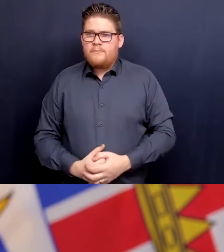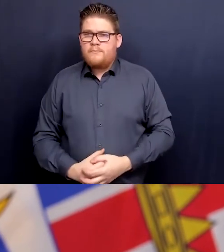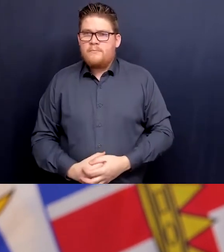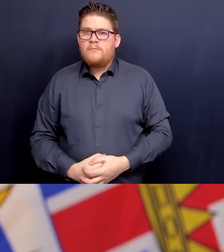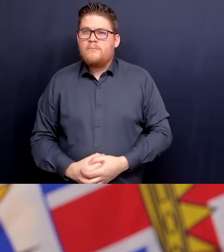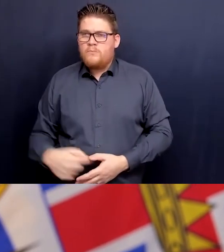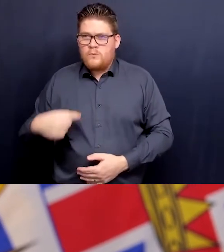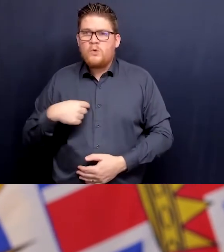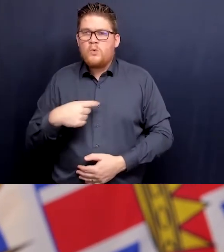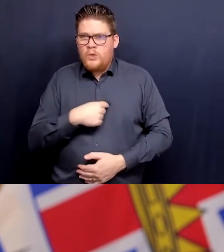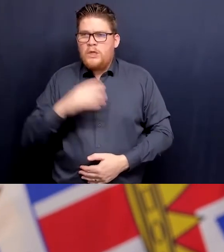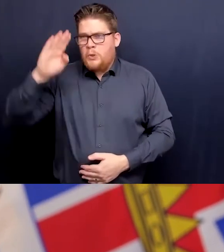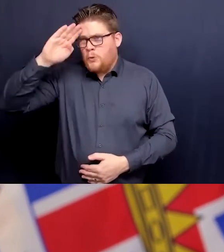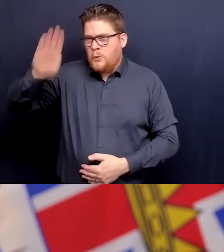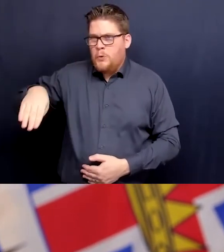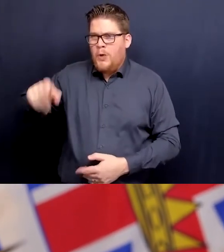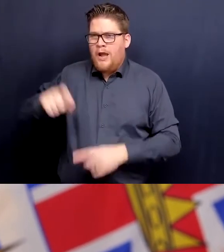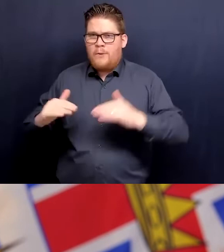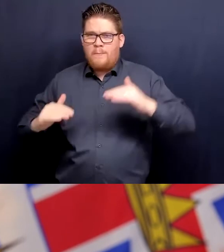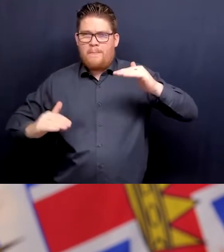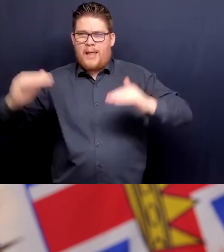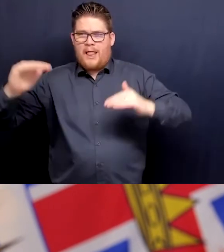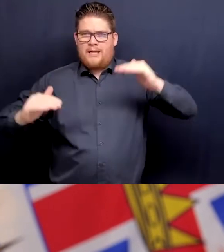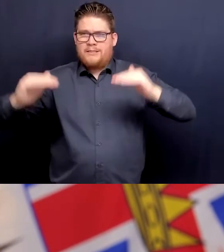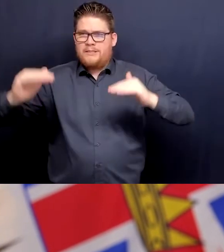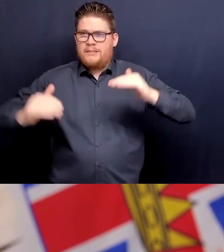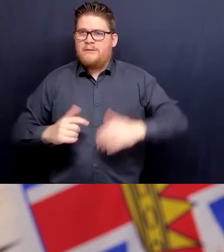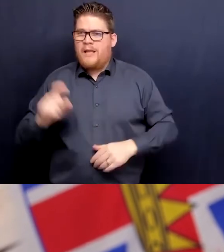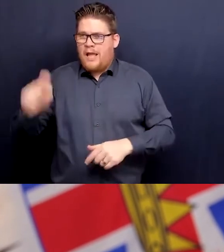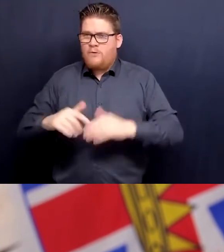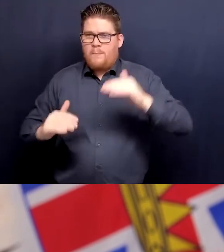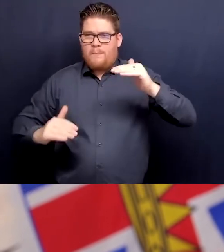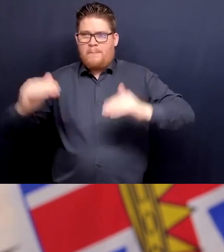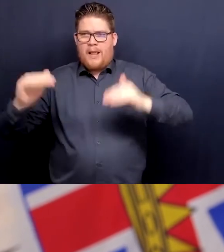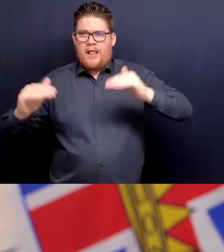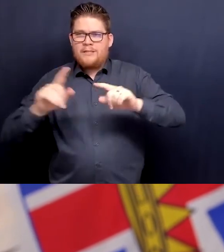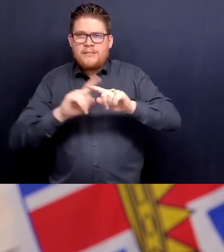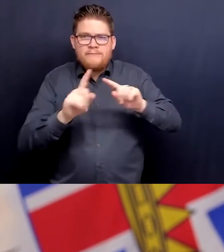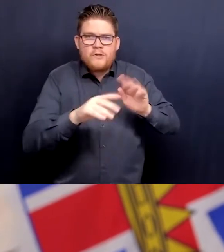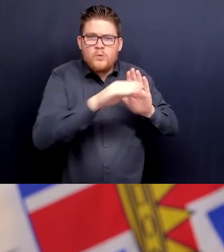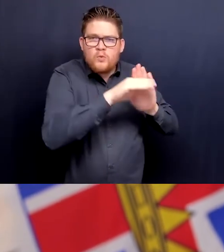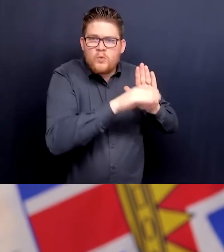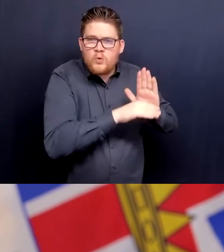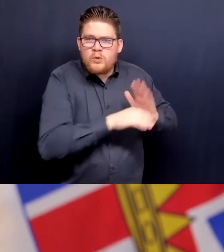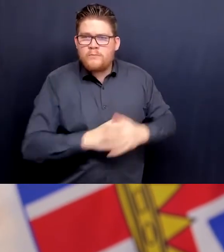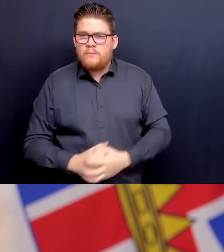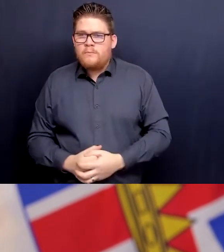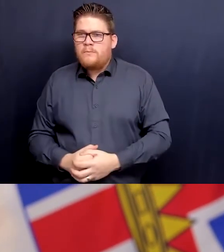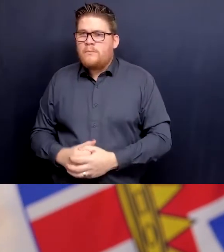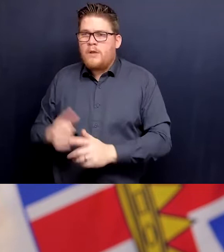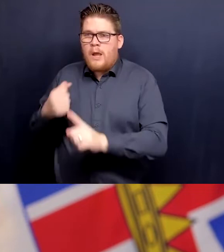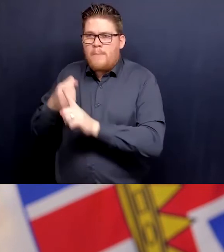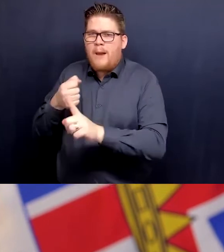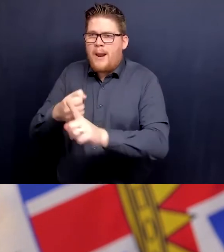balancing that we need to do, and we need to balance the measures that are put in place with the impacts that they can have, sometimes positive